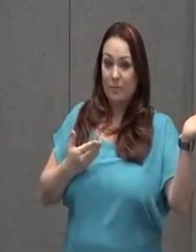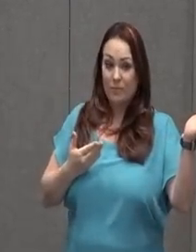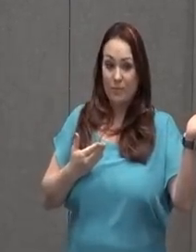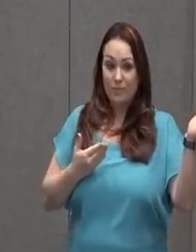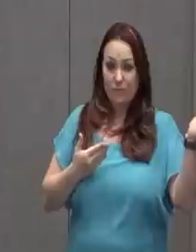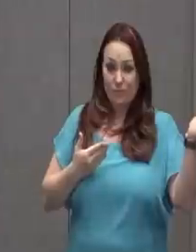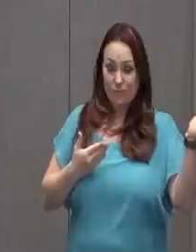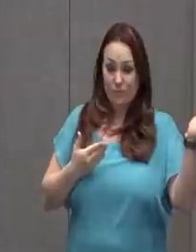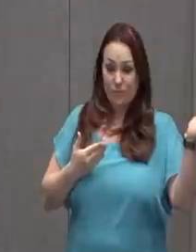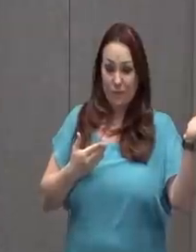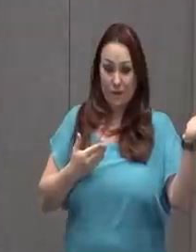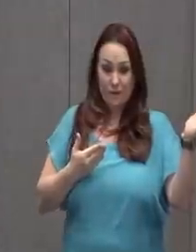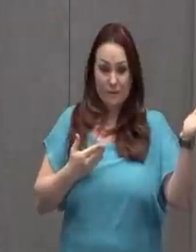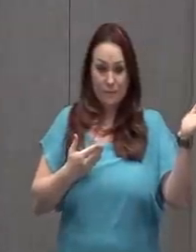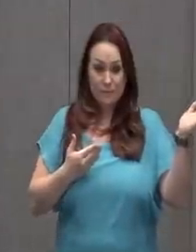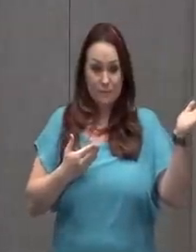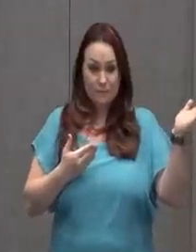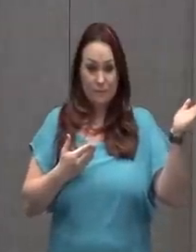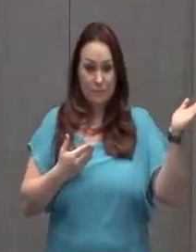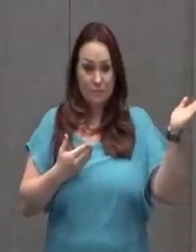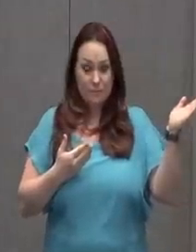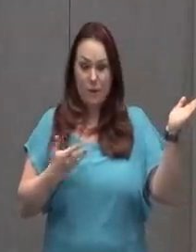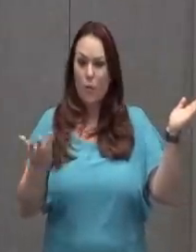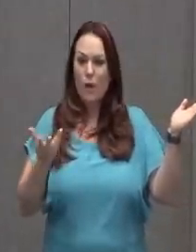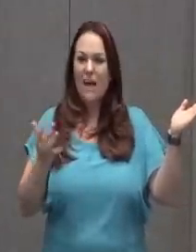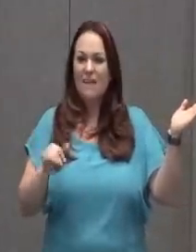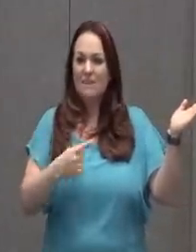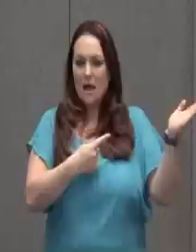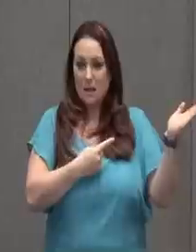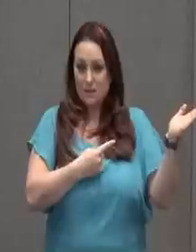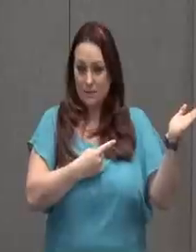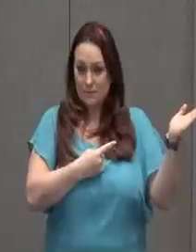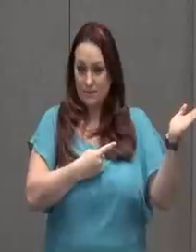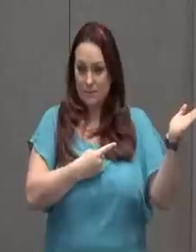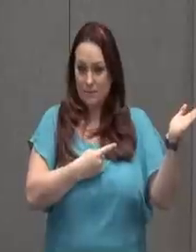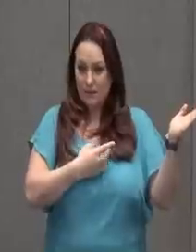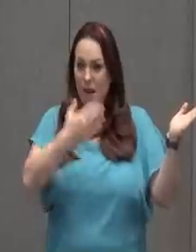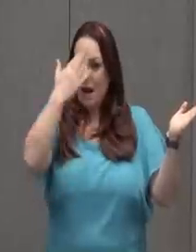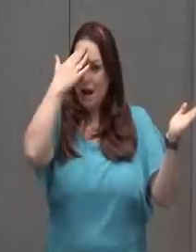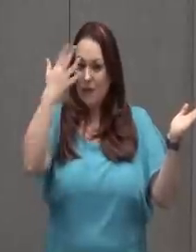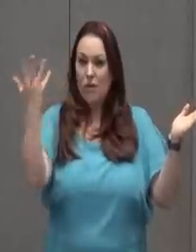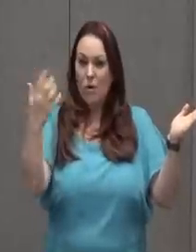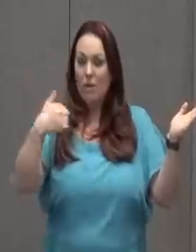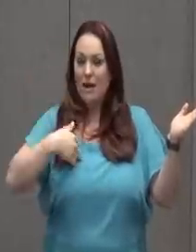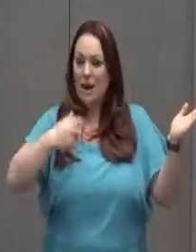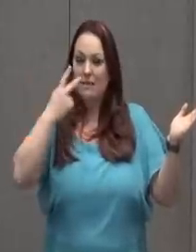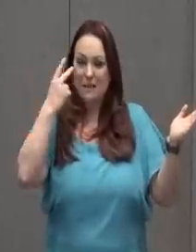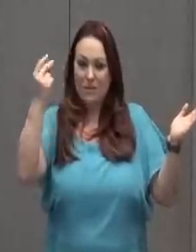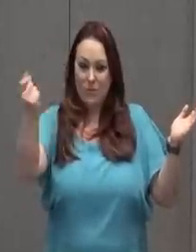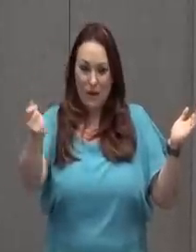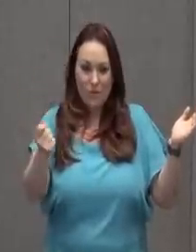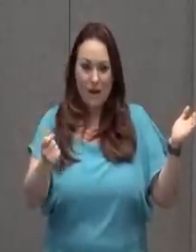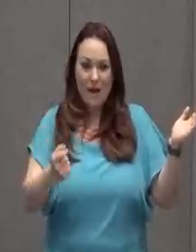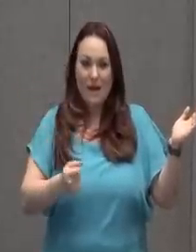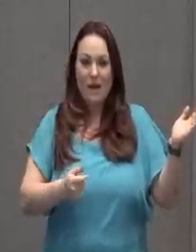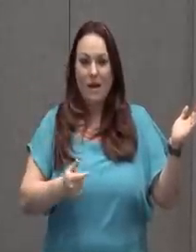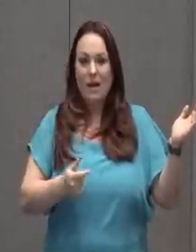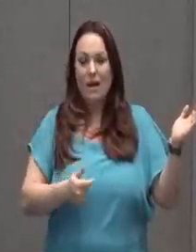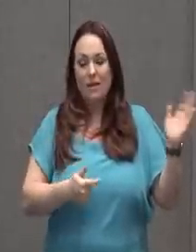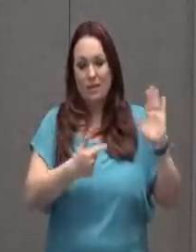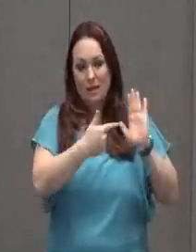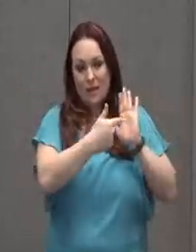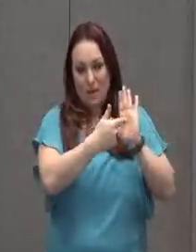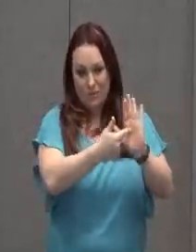What do you see out there in TV land? I know what I see right away, and then I'm going to show it to